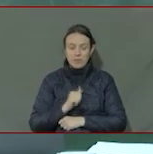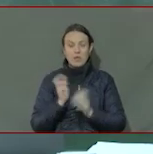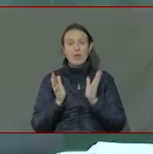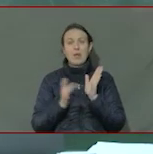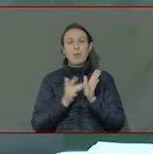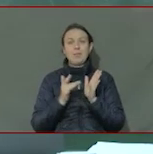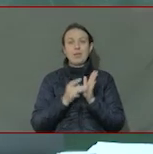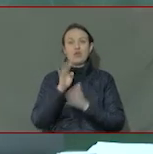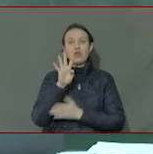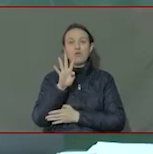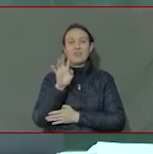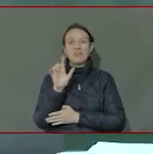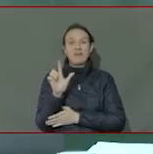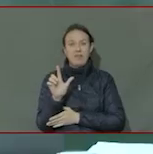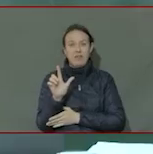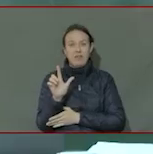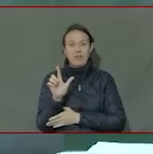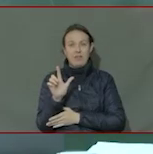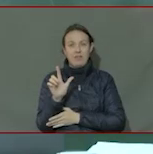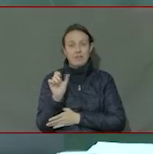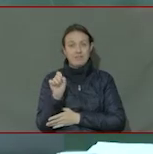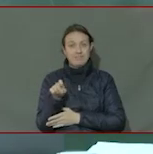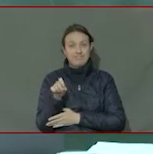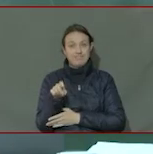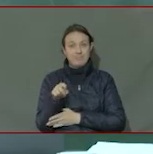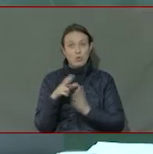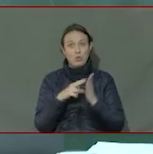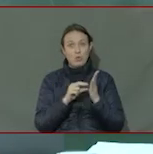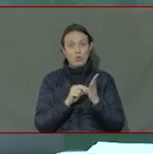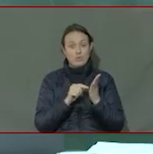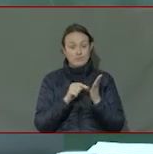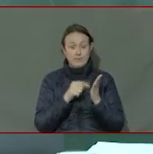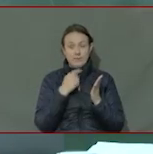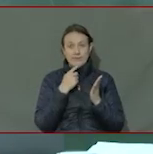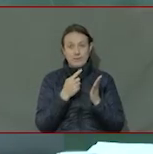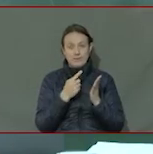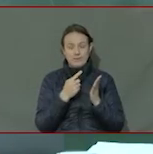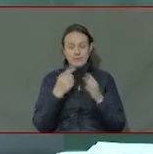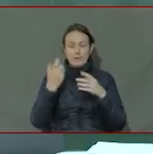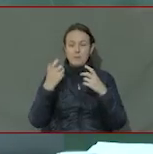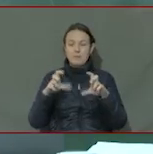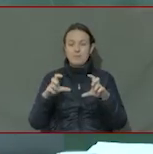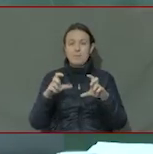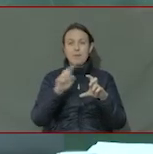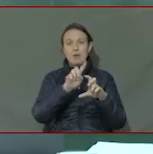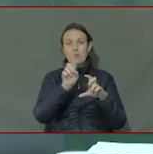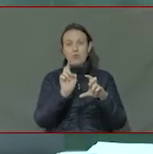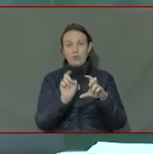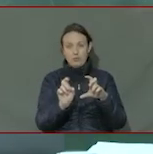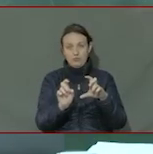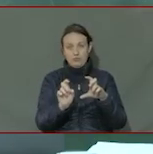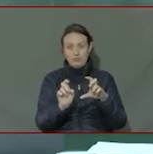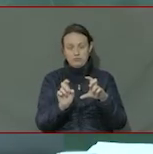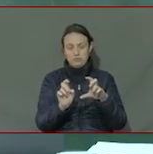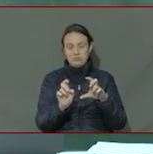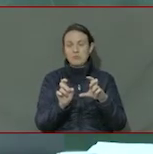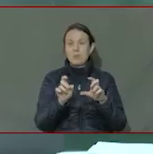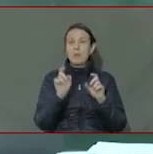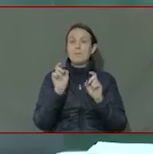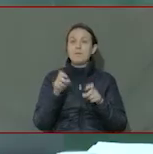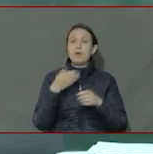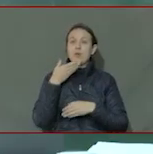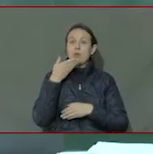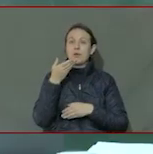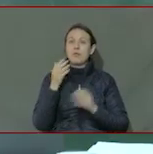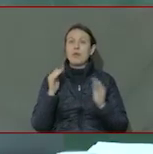number 47, I indicated that when you get a paragraph question on these factors, you must answer it